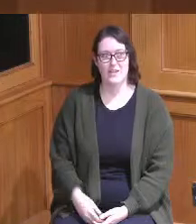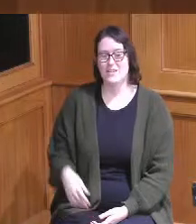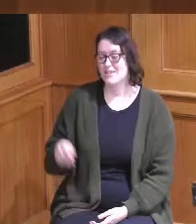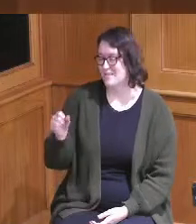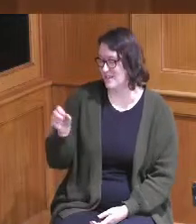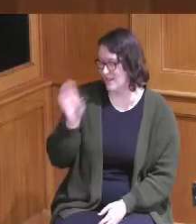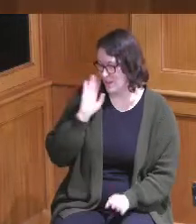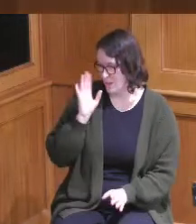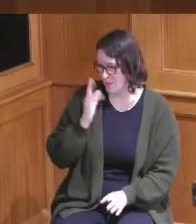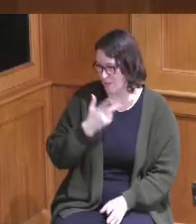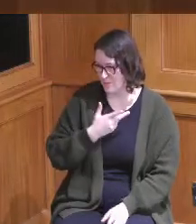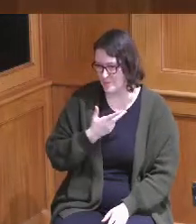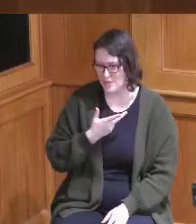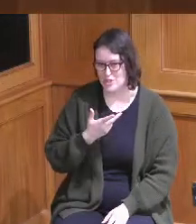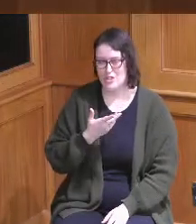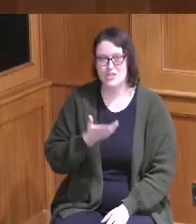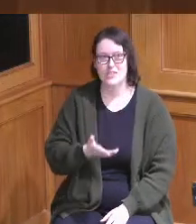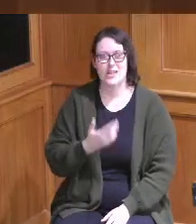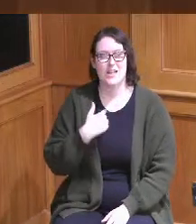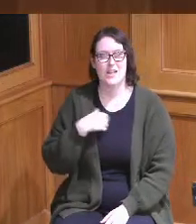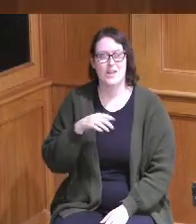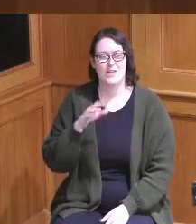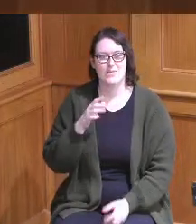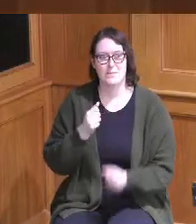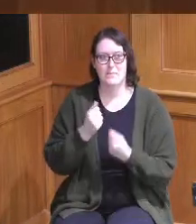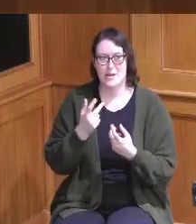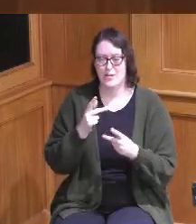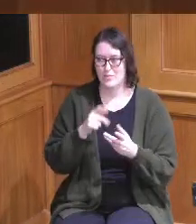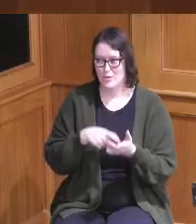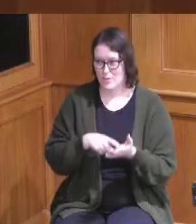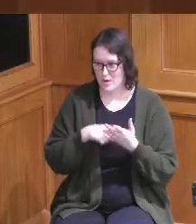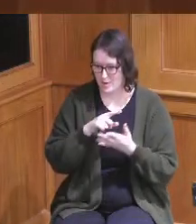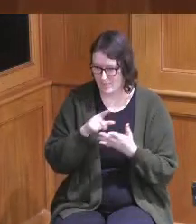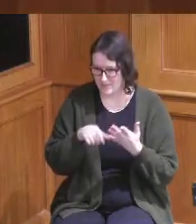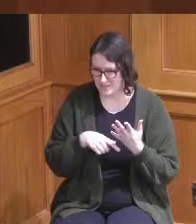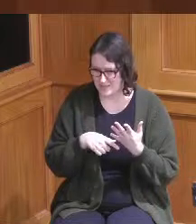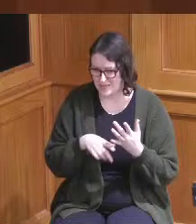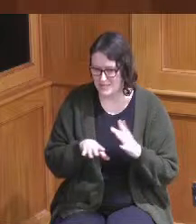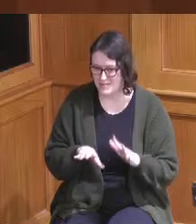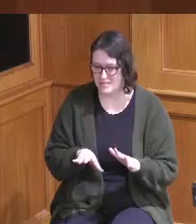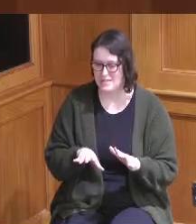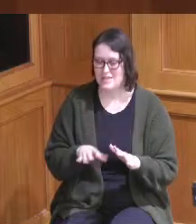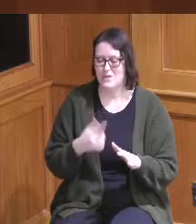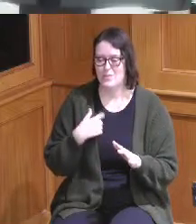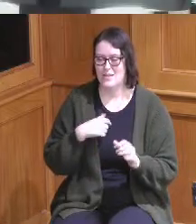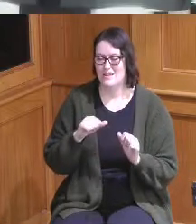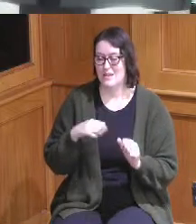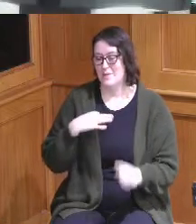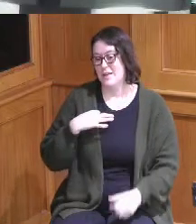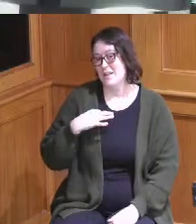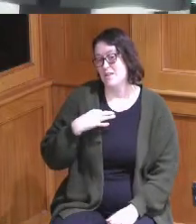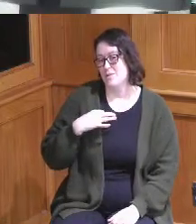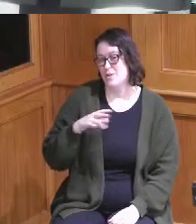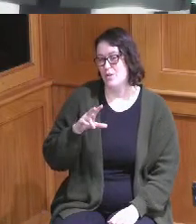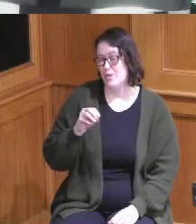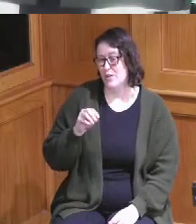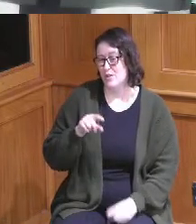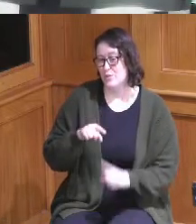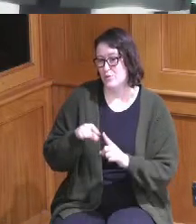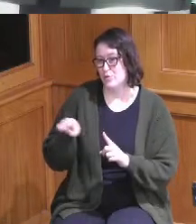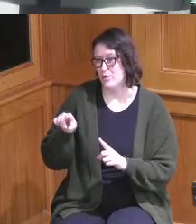Yes, hello commissioners. There are a lot of requirements and we can be eligible for 30 to